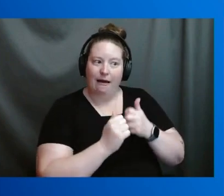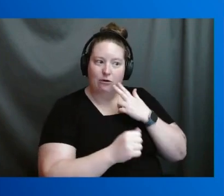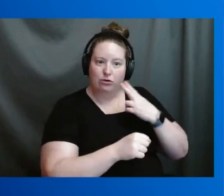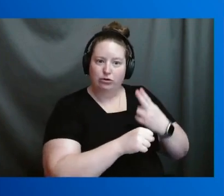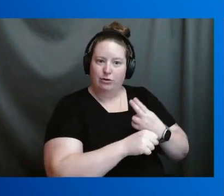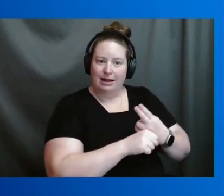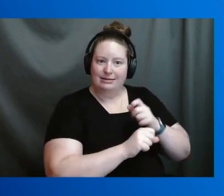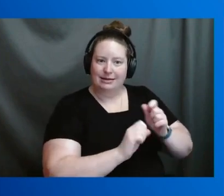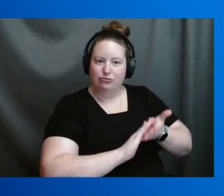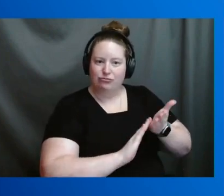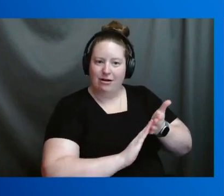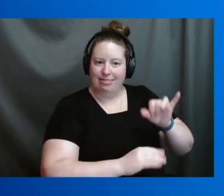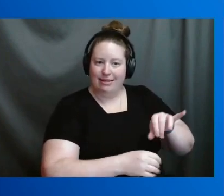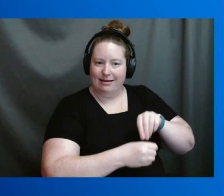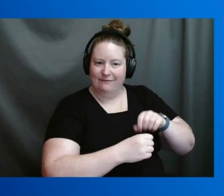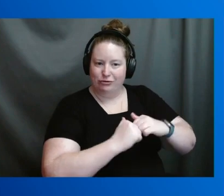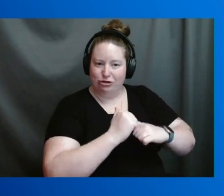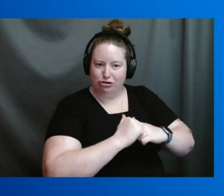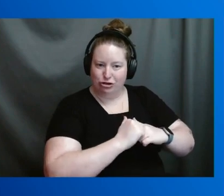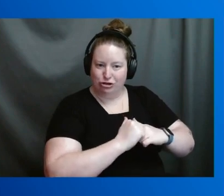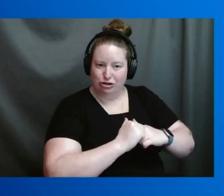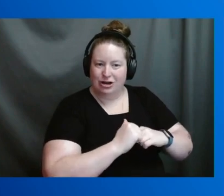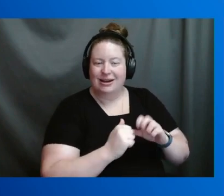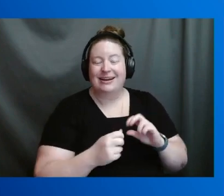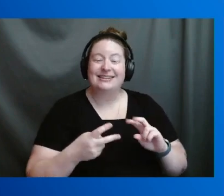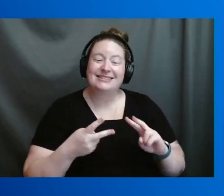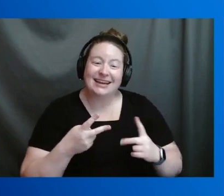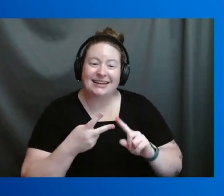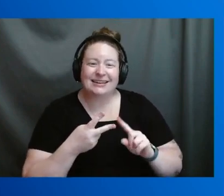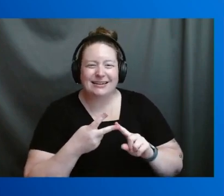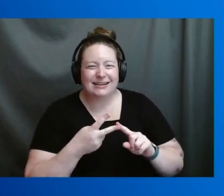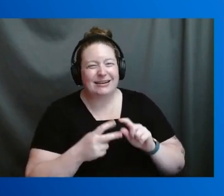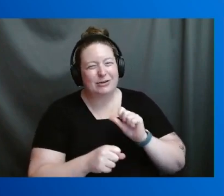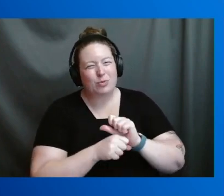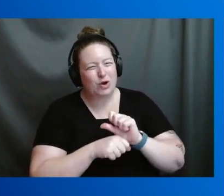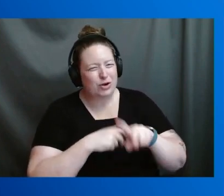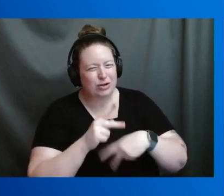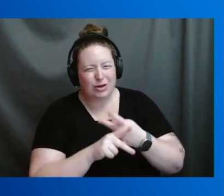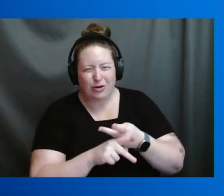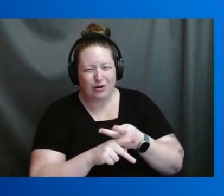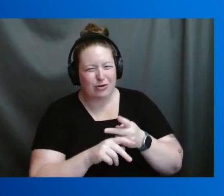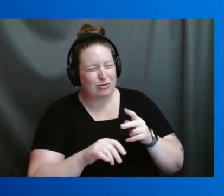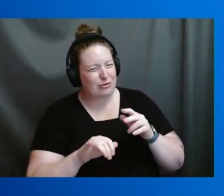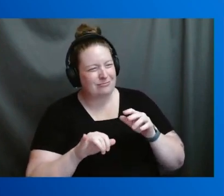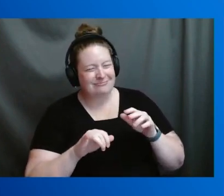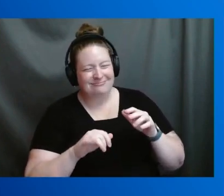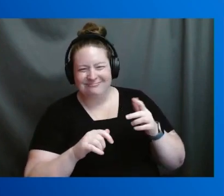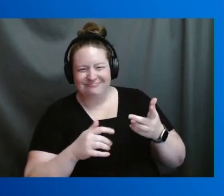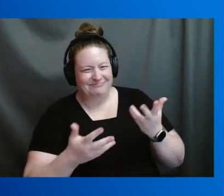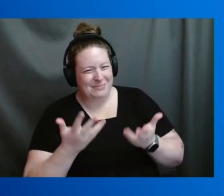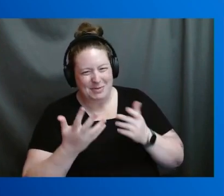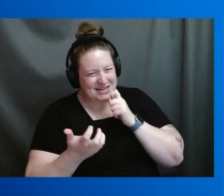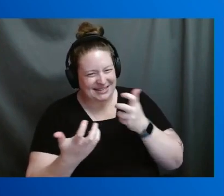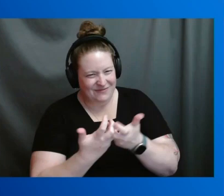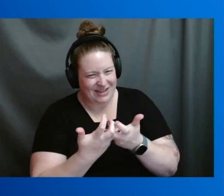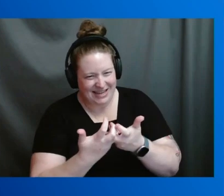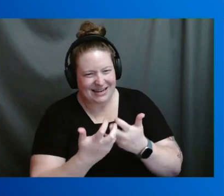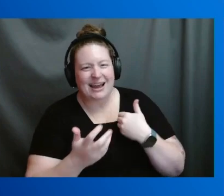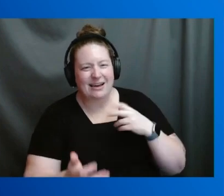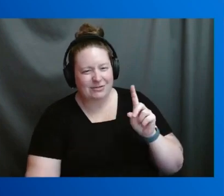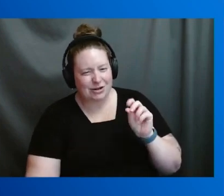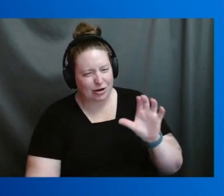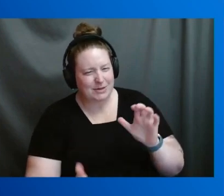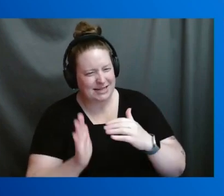you're running at. And the second element, there are workload patterns that may not sort of quite fit. Absolutely make sure there's documentation that guides you about it. And